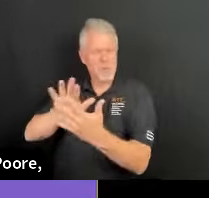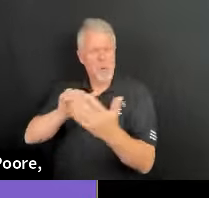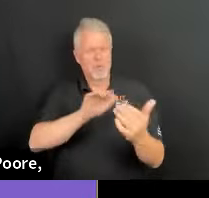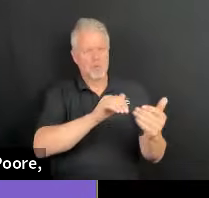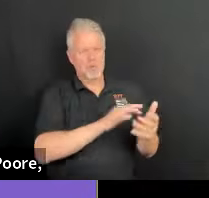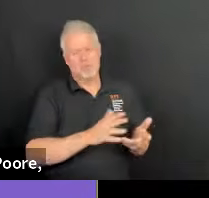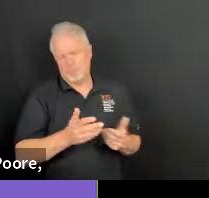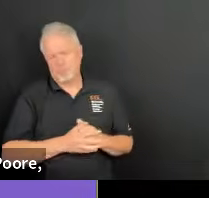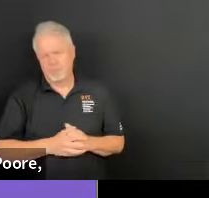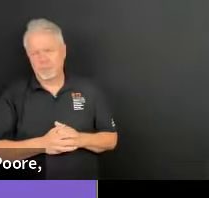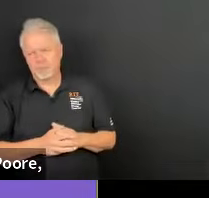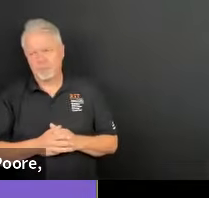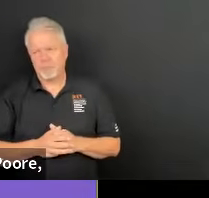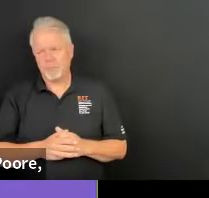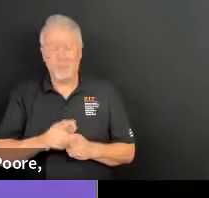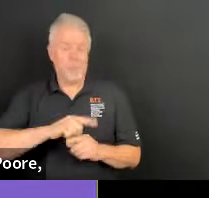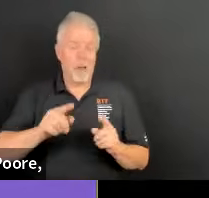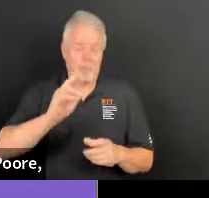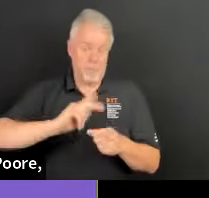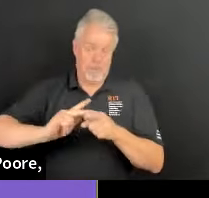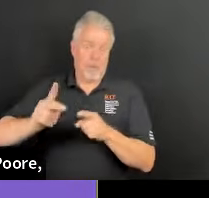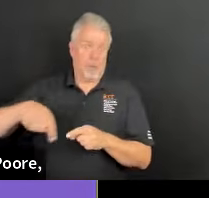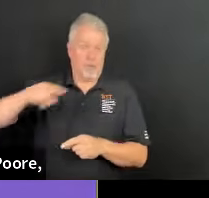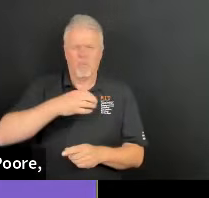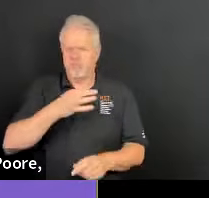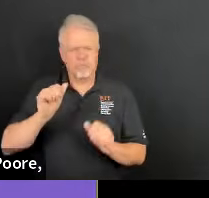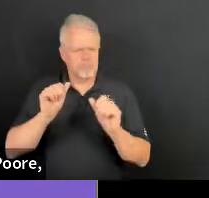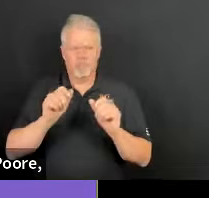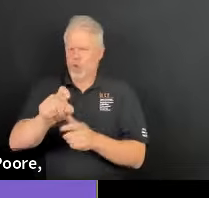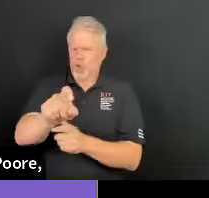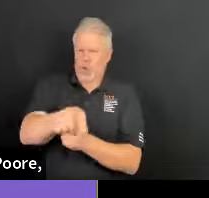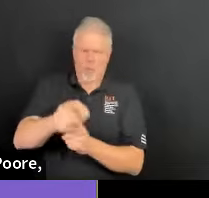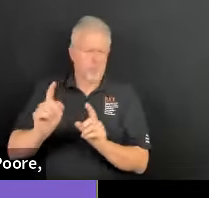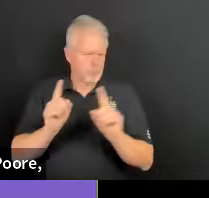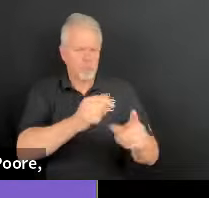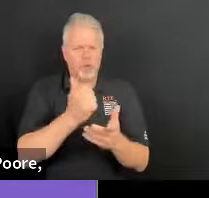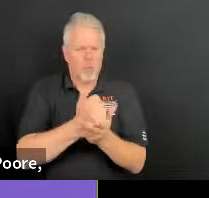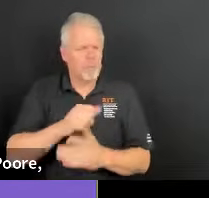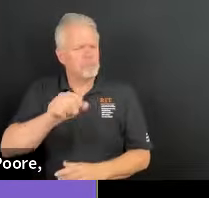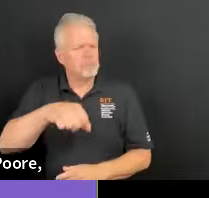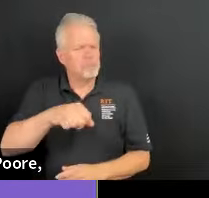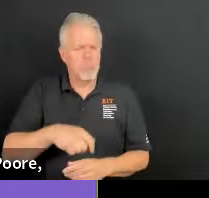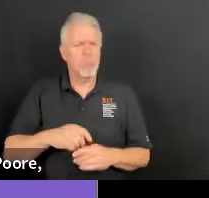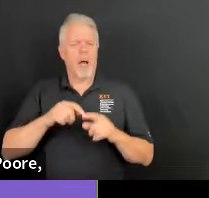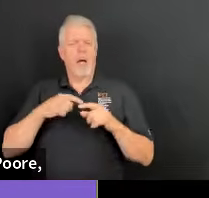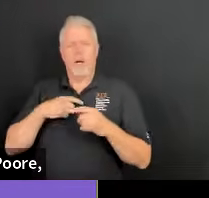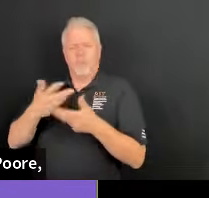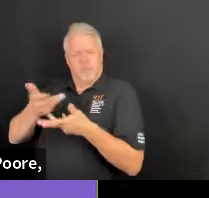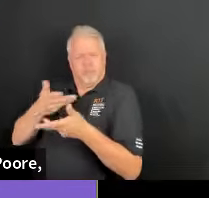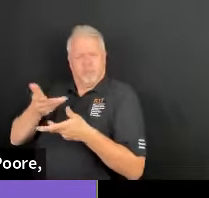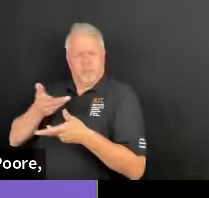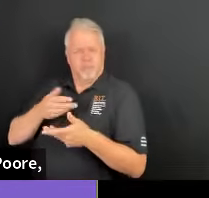that process of working through the feeling of wanting to just have another drink or